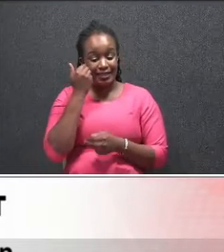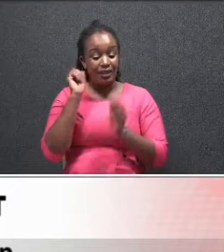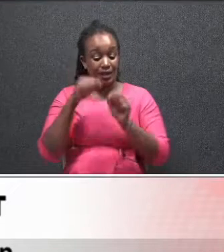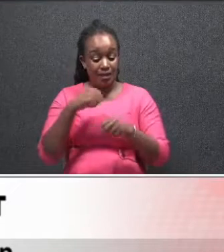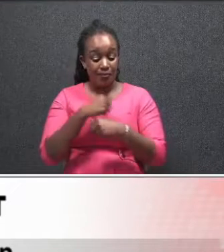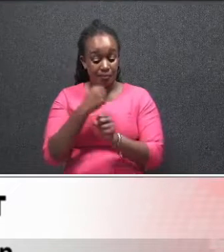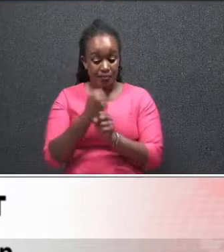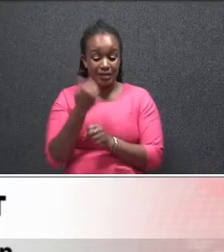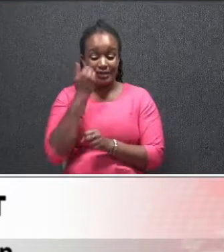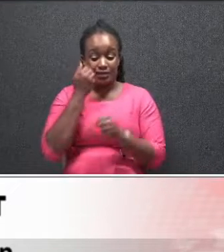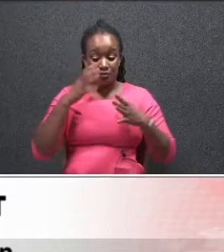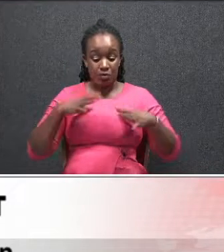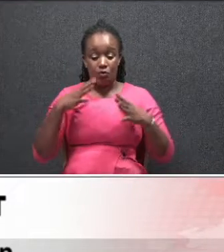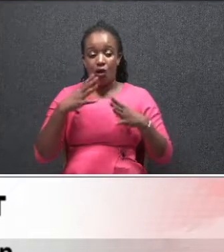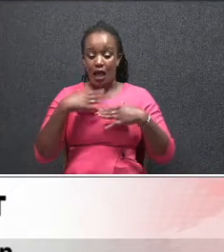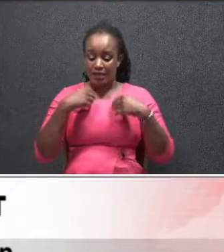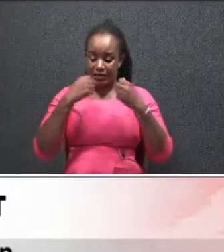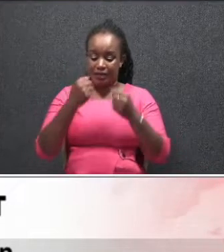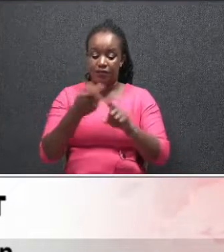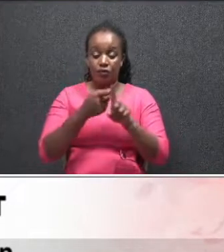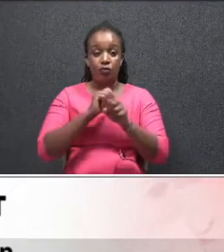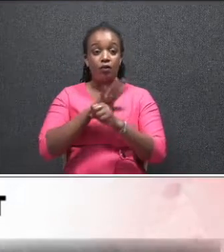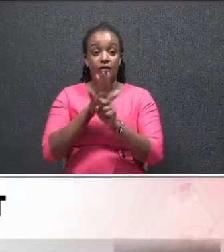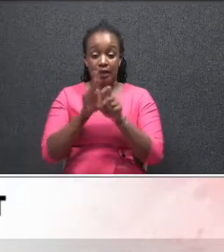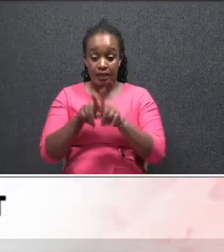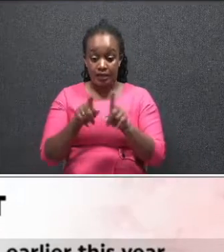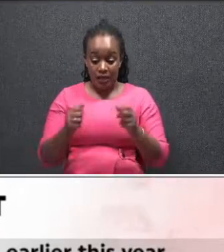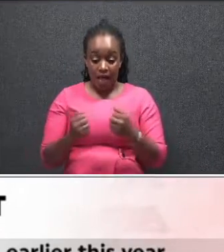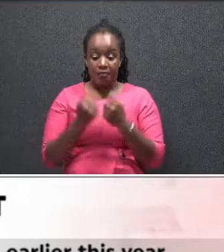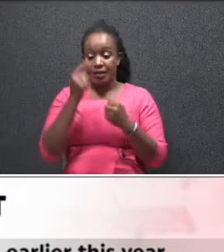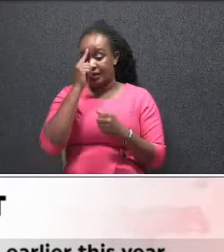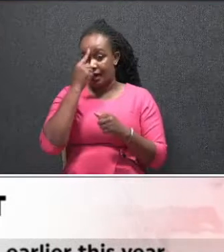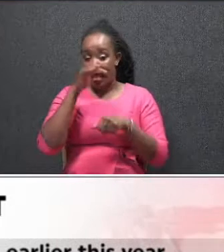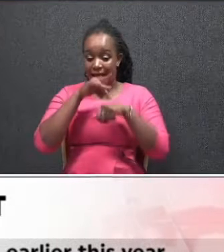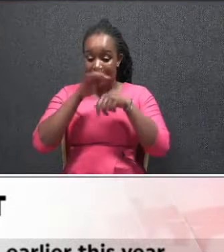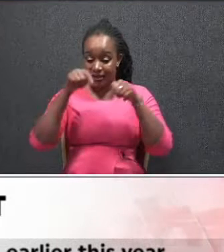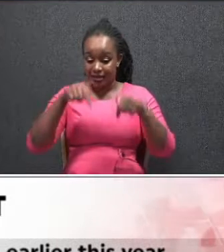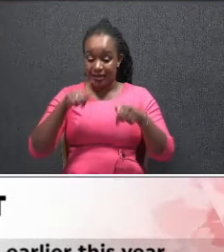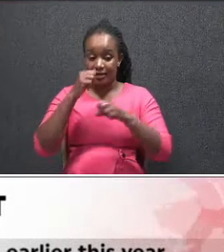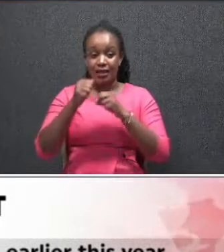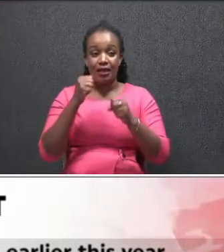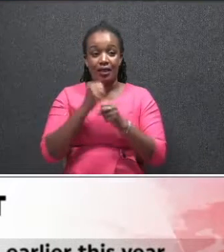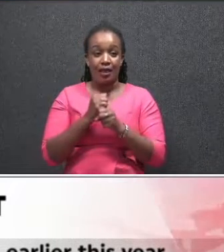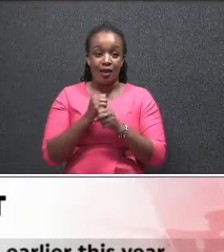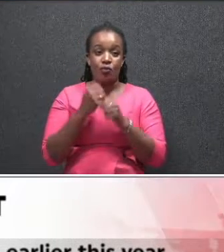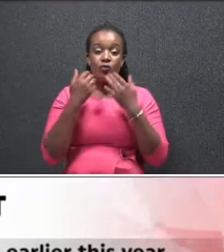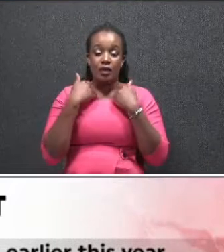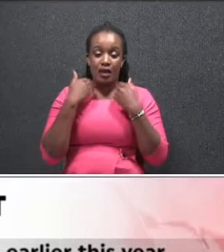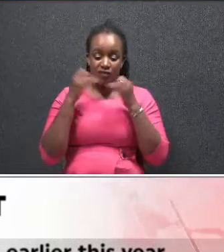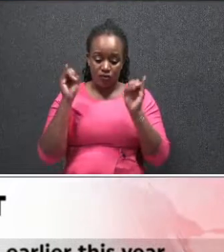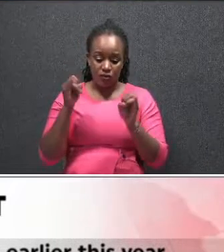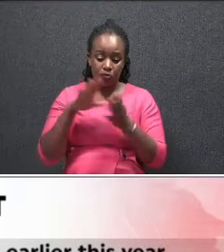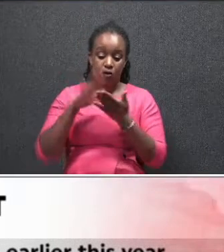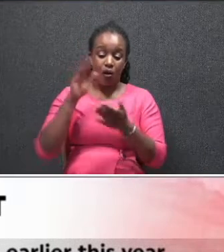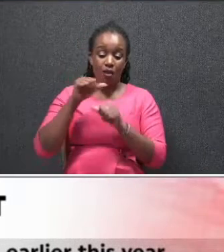from COVID-19, as it happened in India earlier this year. Lekishon Laban gathered information about this fungal disease